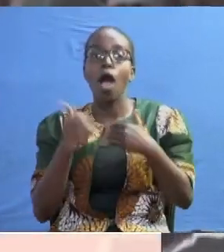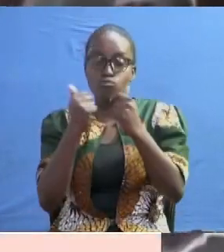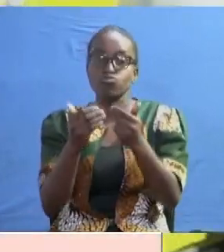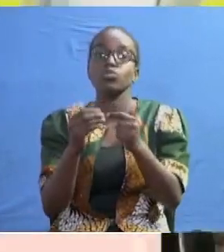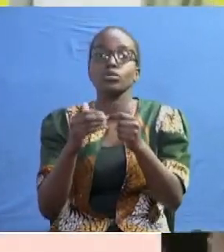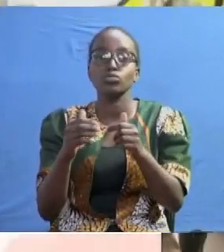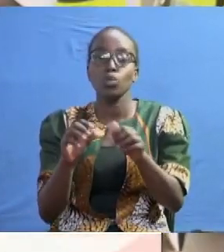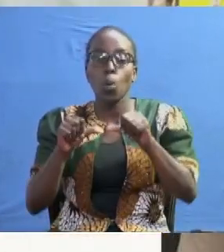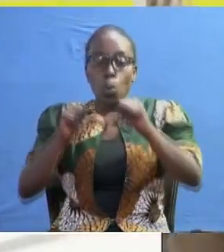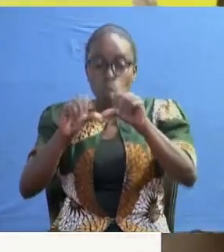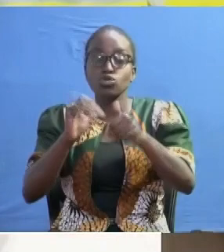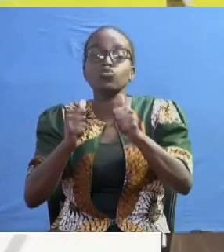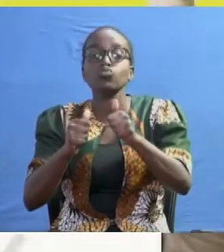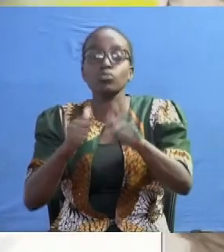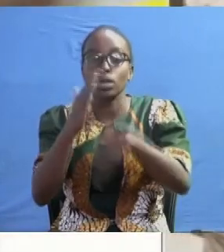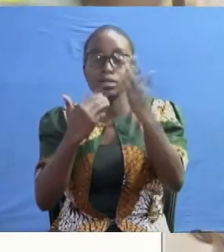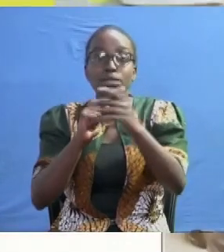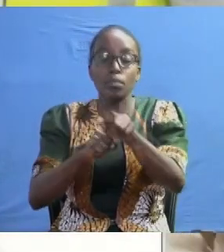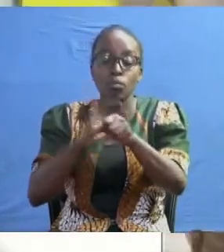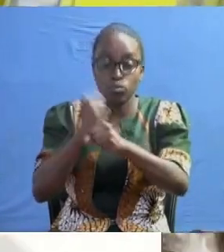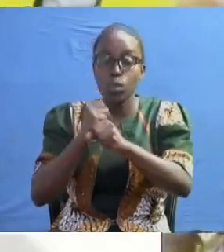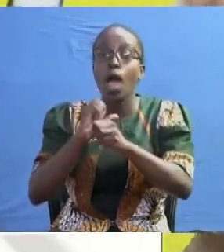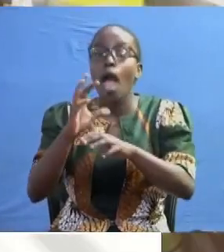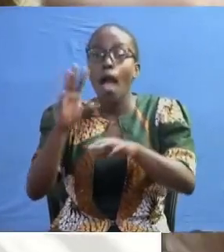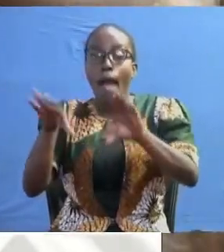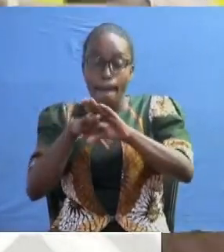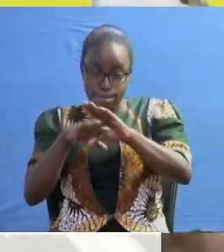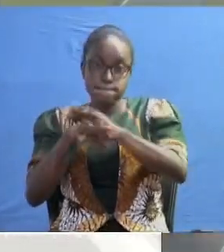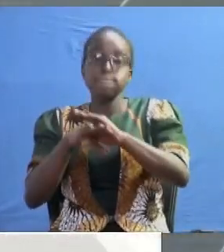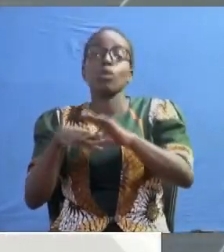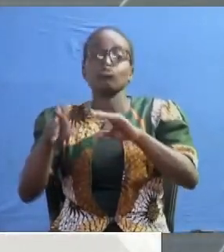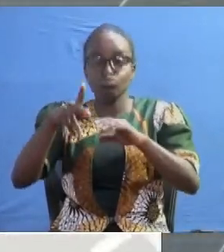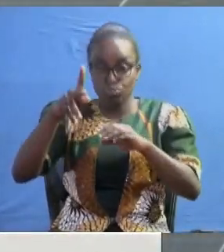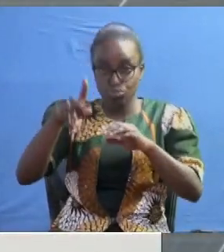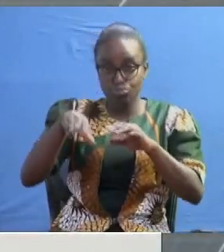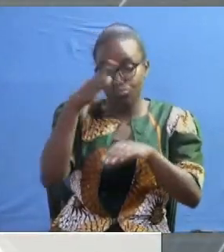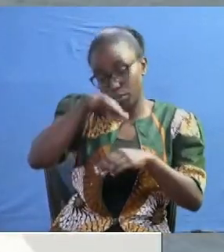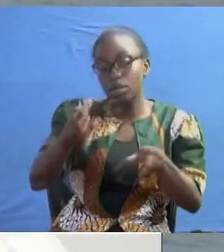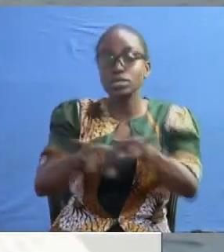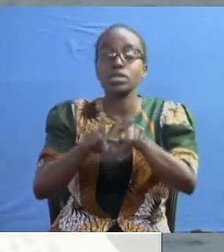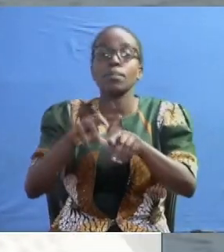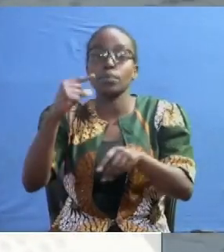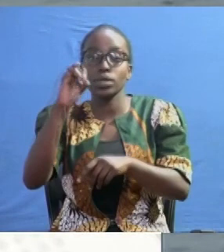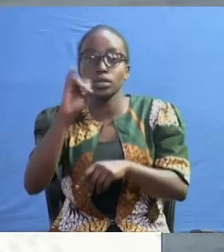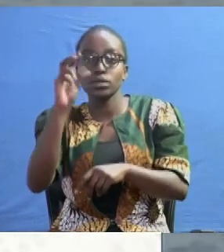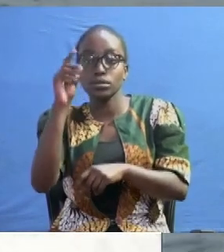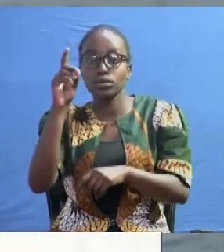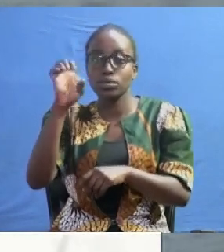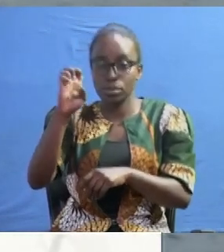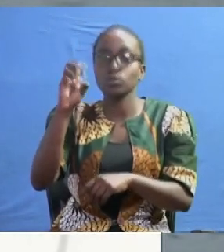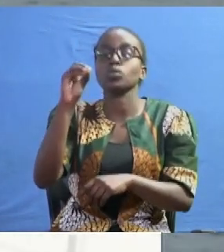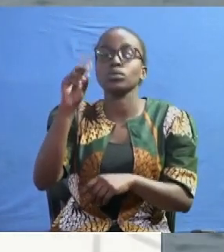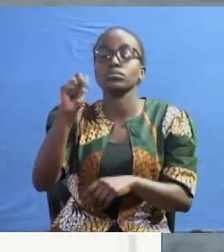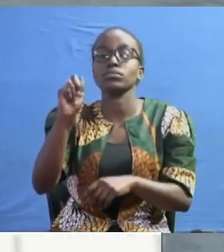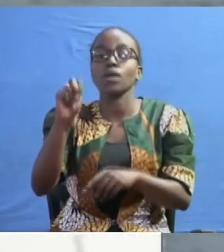kazi. Bondo Constituency Member of Parliament Gideon Ochanda appreciated the president for launching Mageta Solar Power